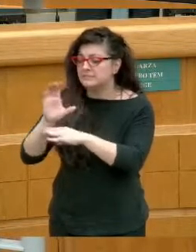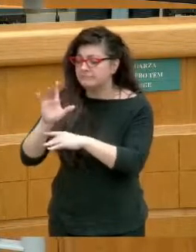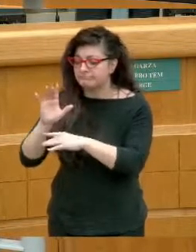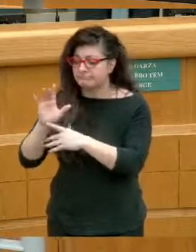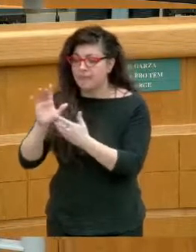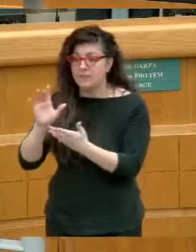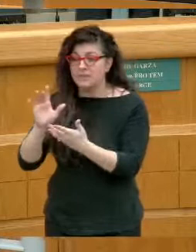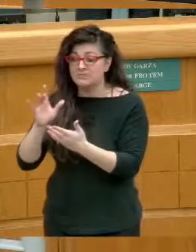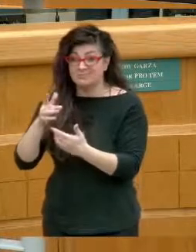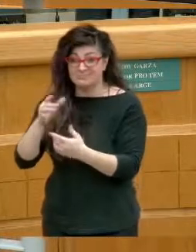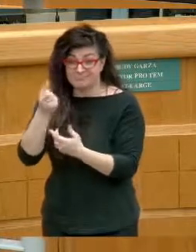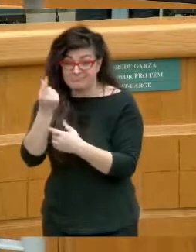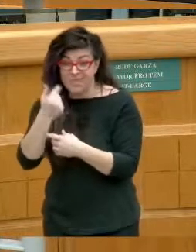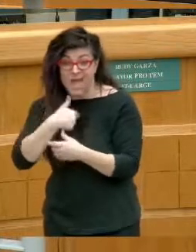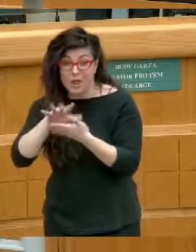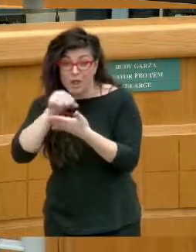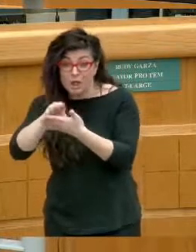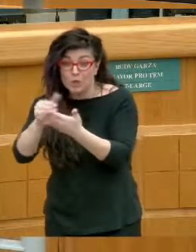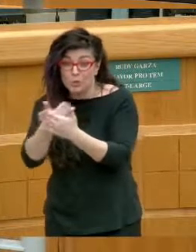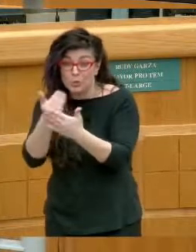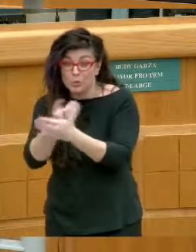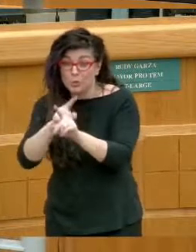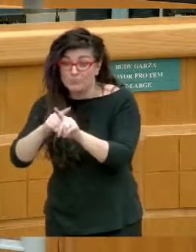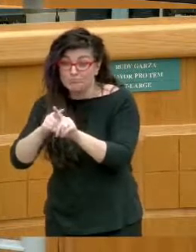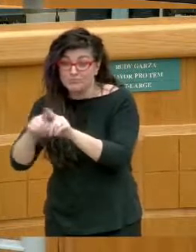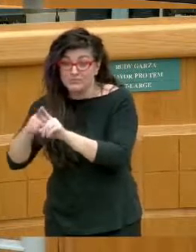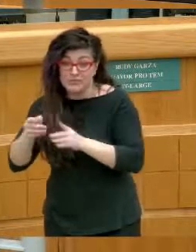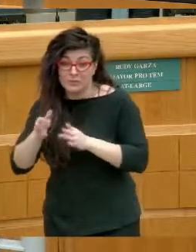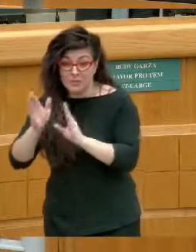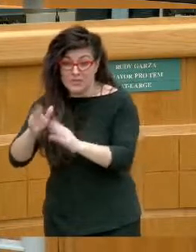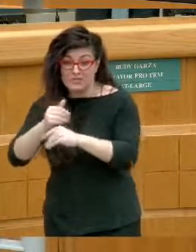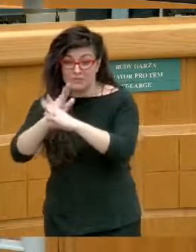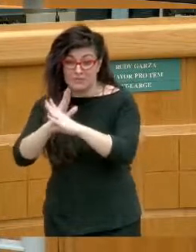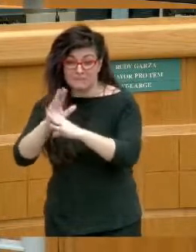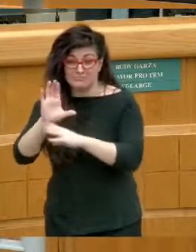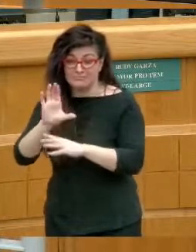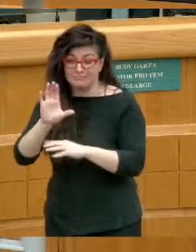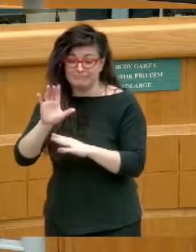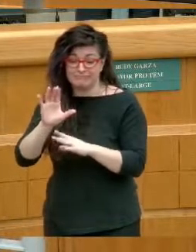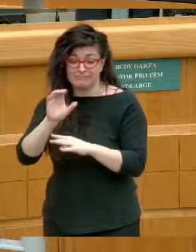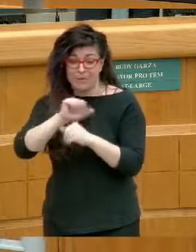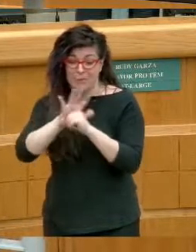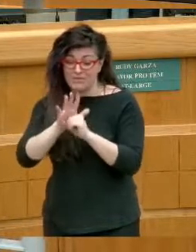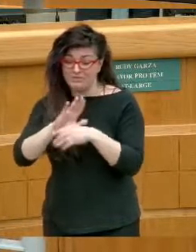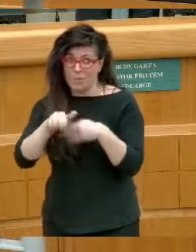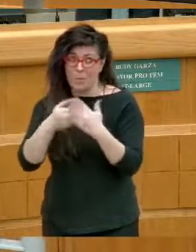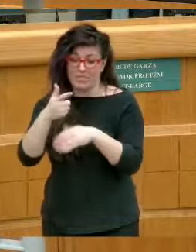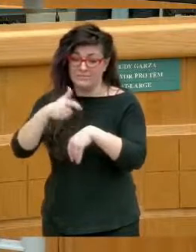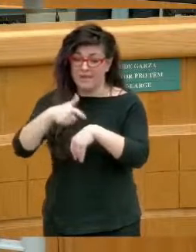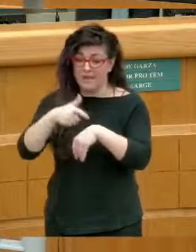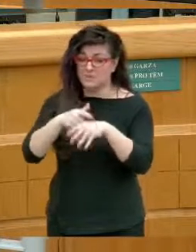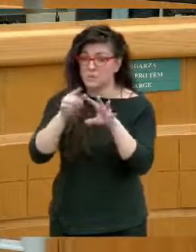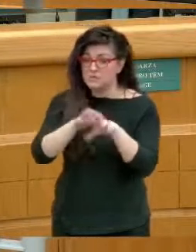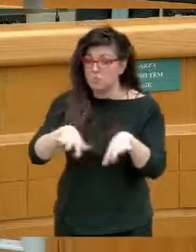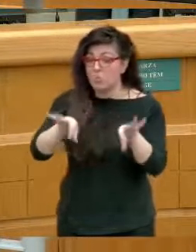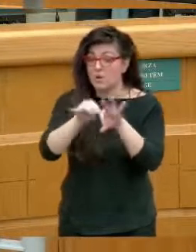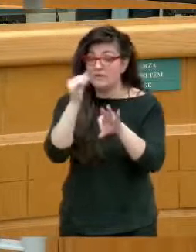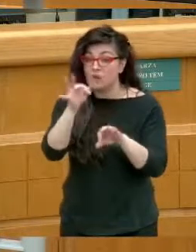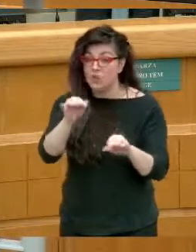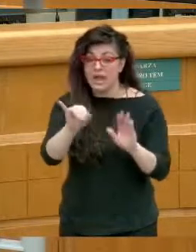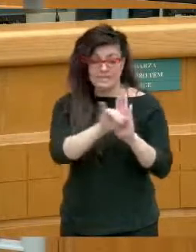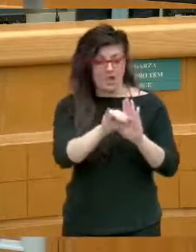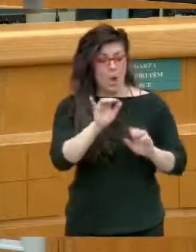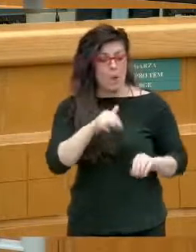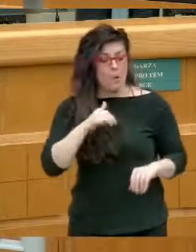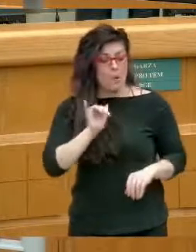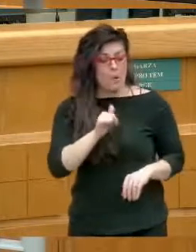if this ends up happening to you. I think the key thing is to identify it and get help and rectify that situation to prevent